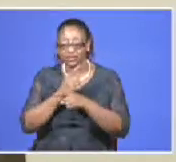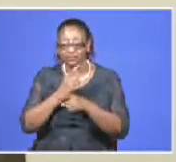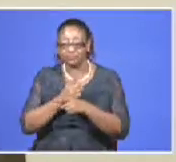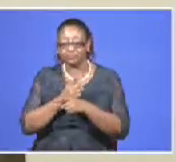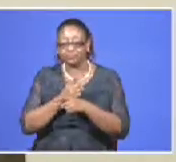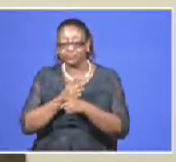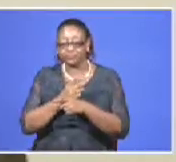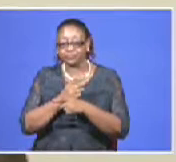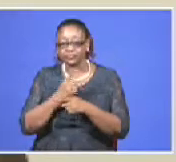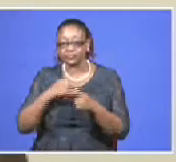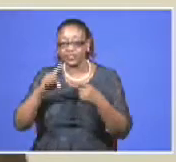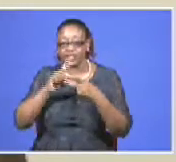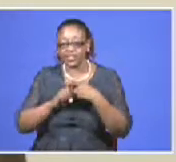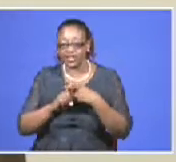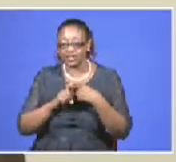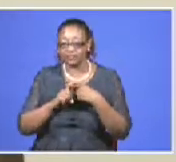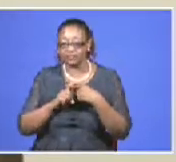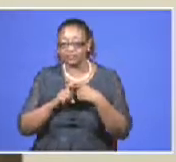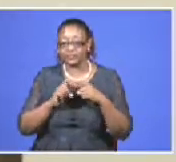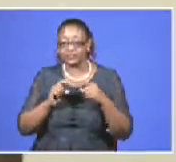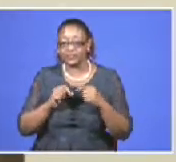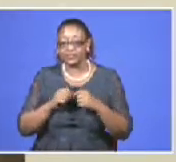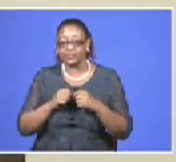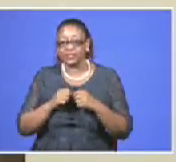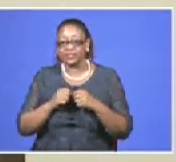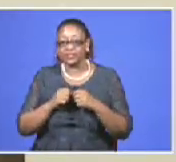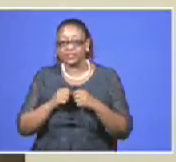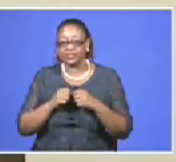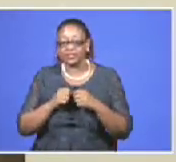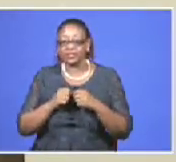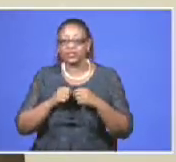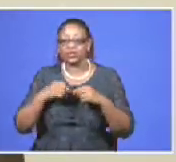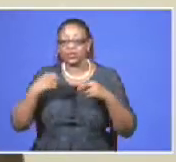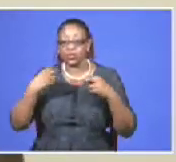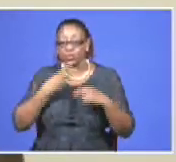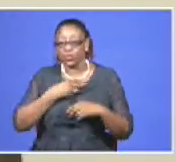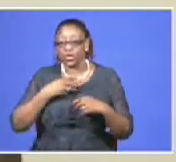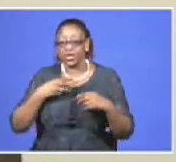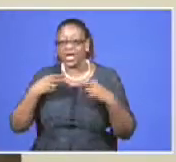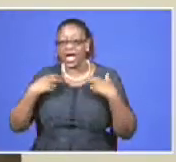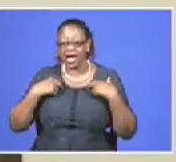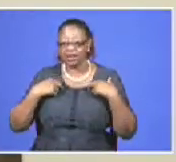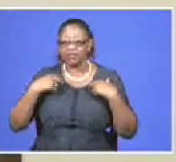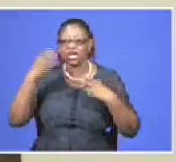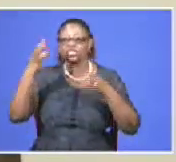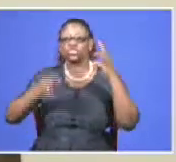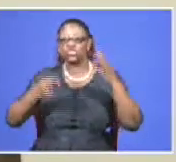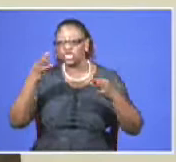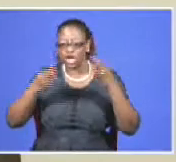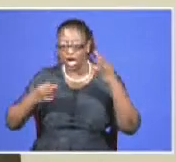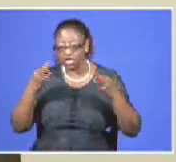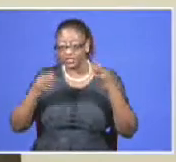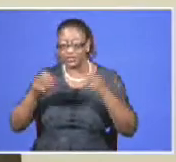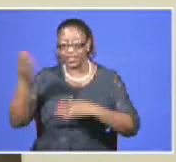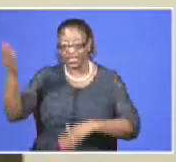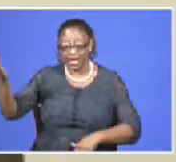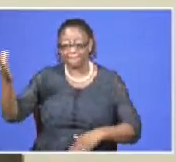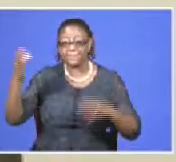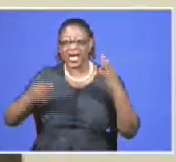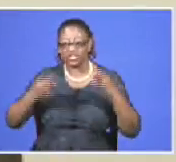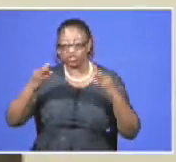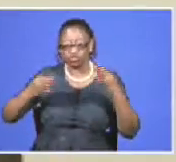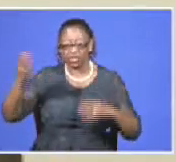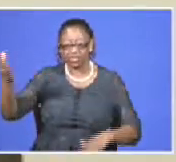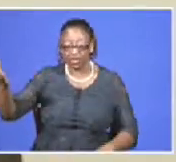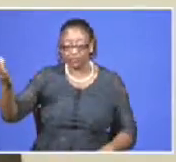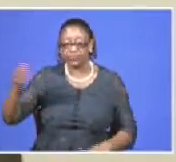processed at scene. A qualified magistrate, when there's not one present on the island, goes